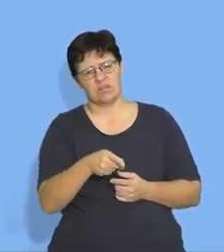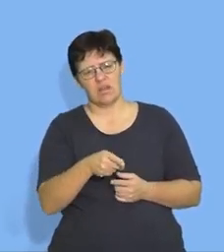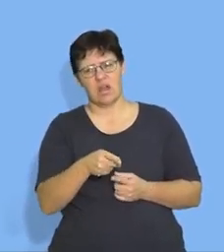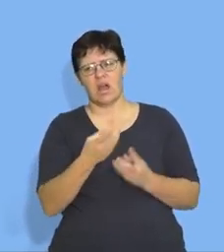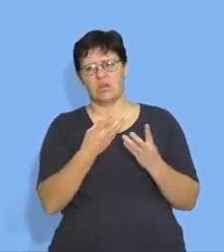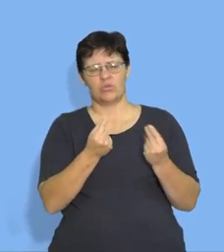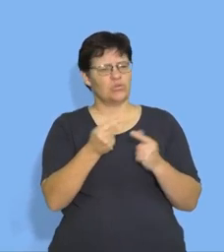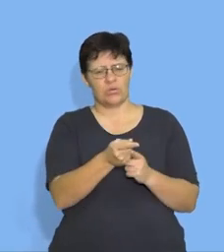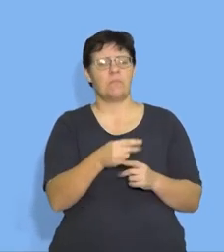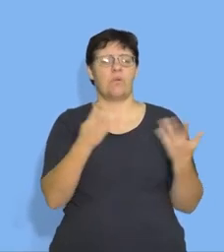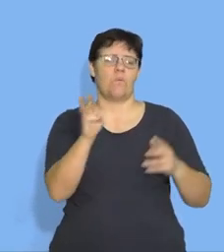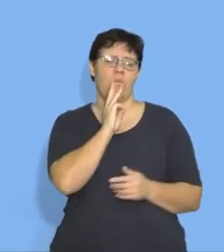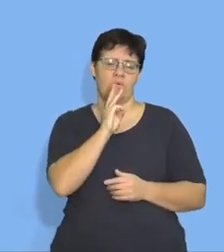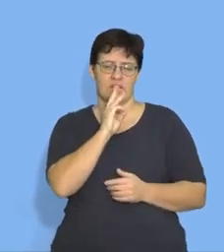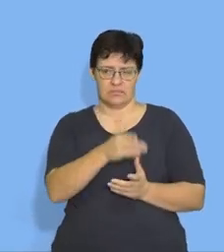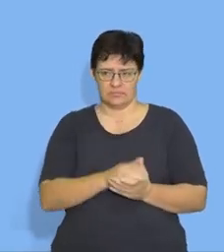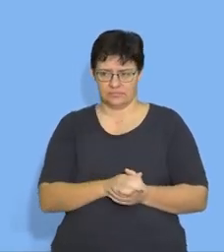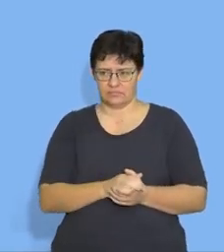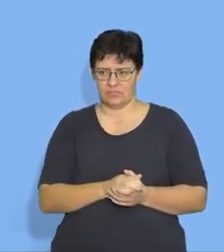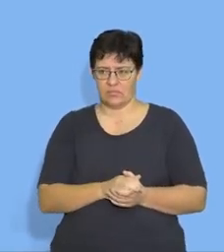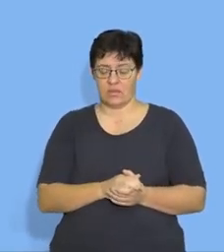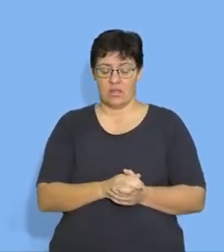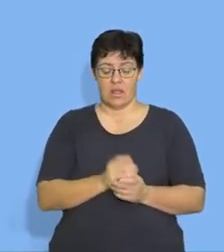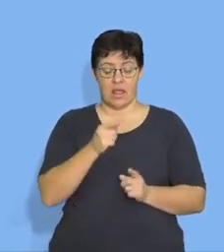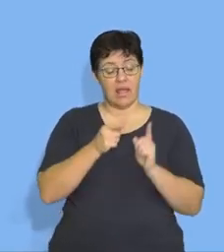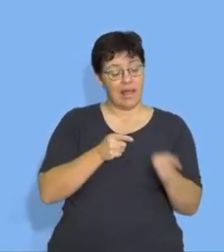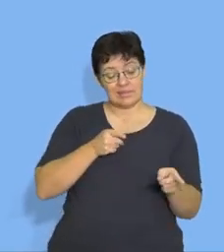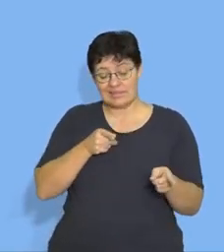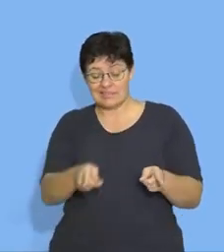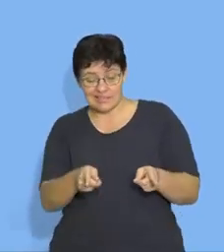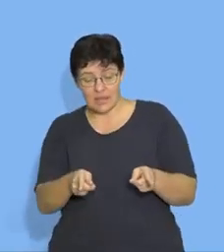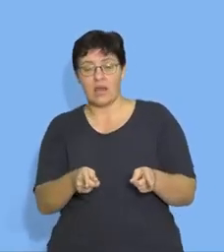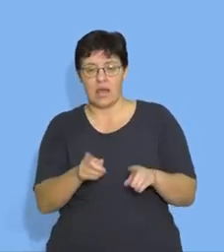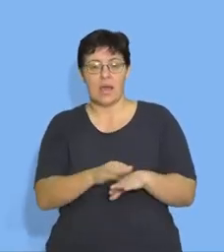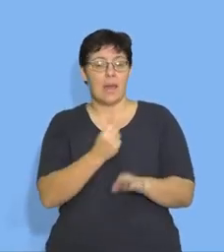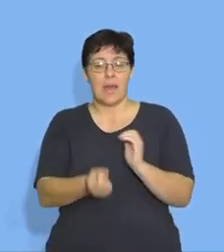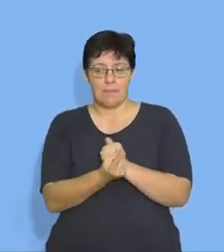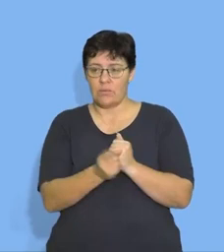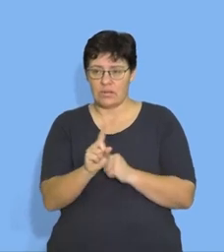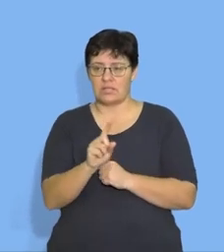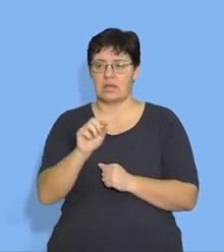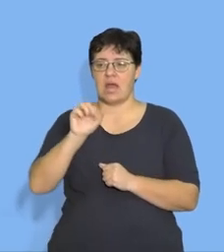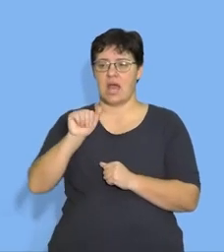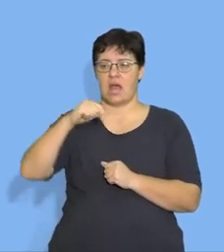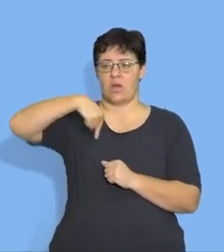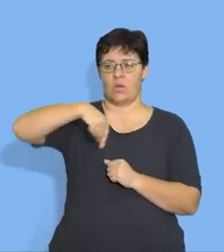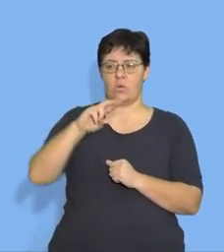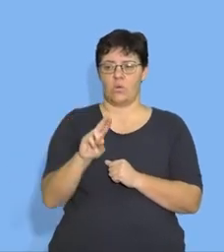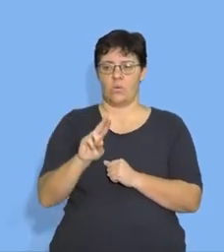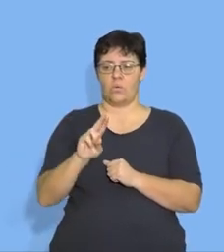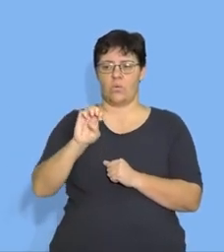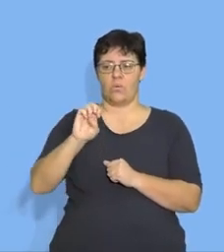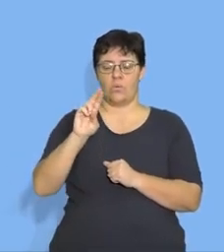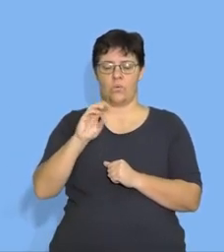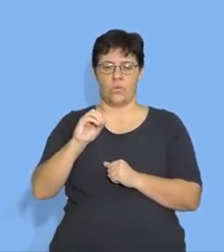water, okay? So the reactions of acids and bases, they take place in aqueous solutions. It means substances must be dissolved